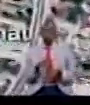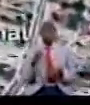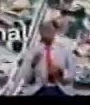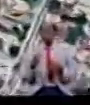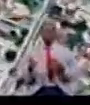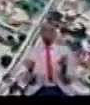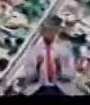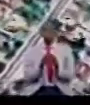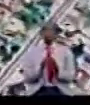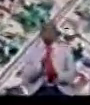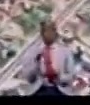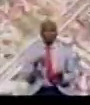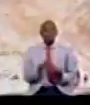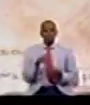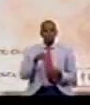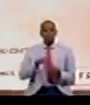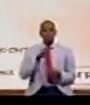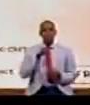Yes,